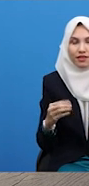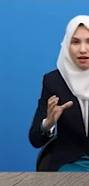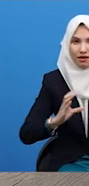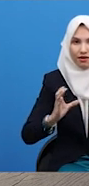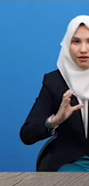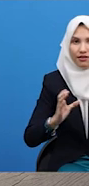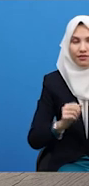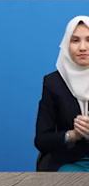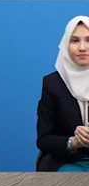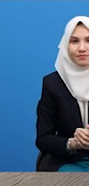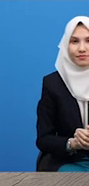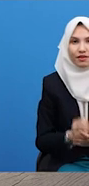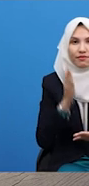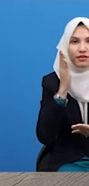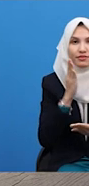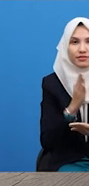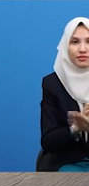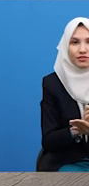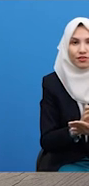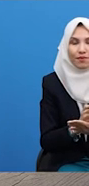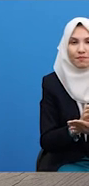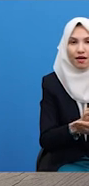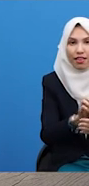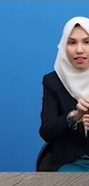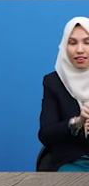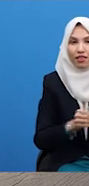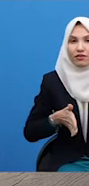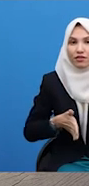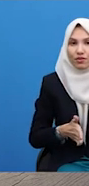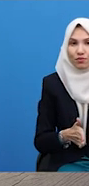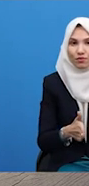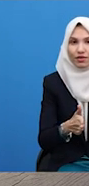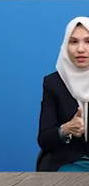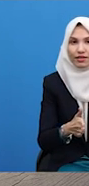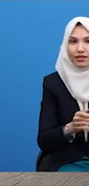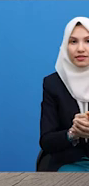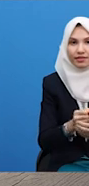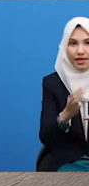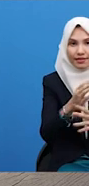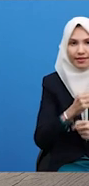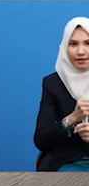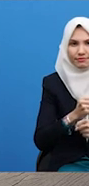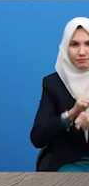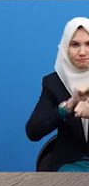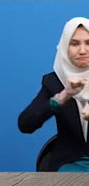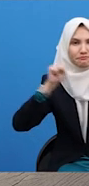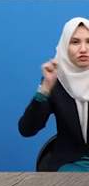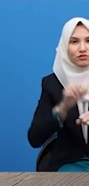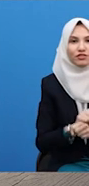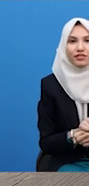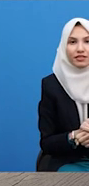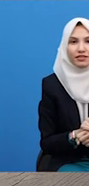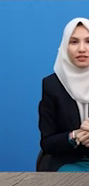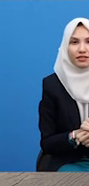way and get to stretch if we feel bored and tired. That will only add more time